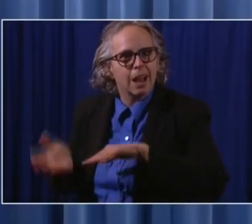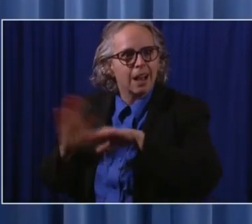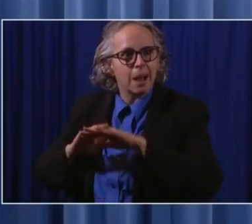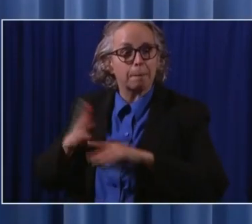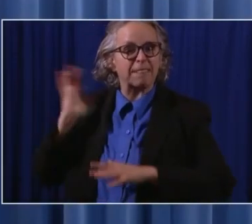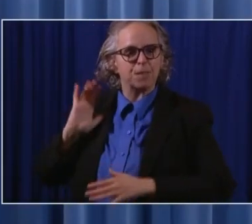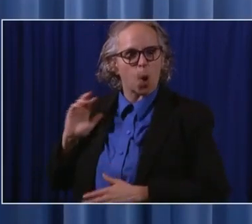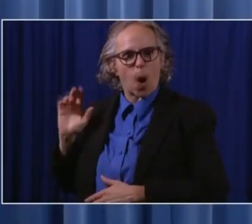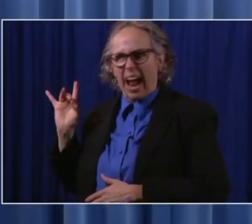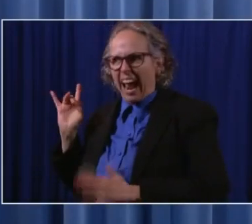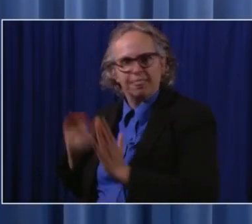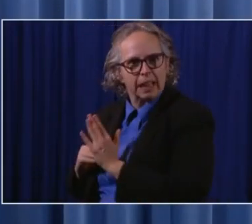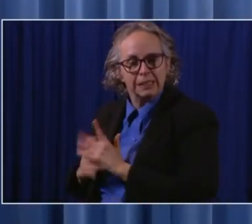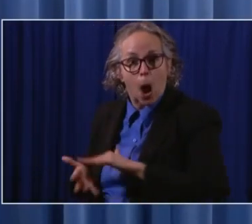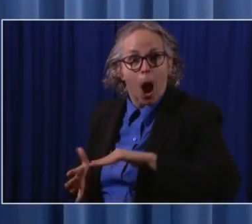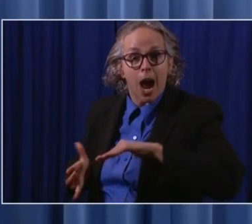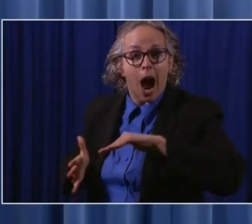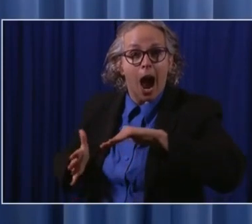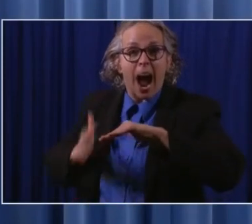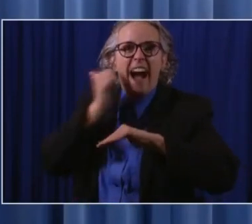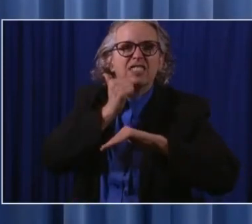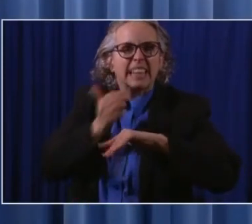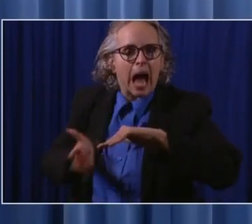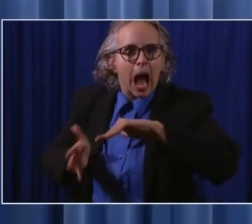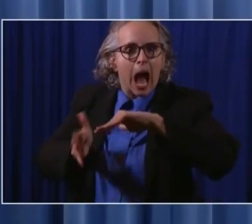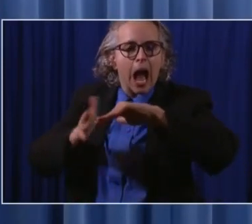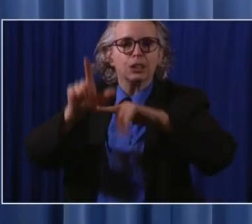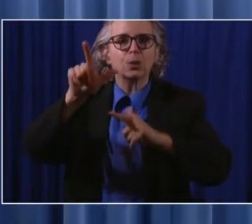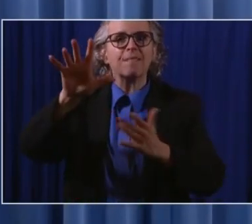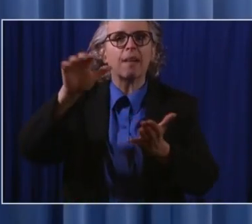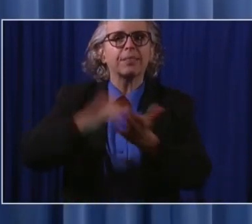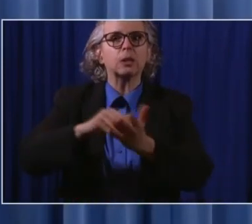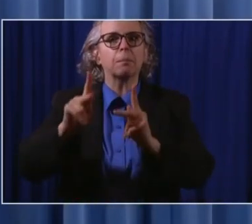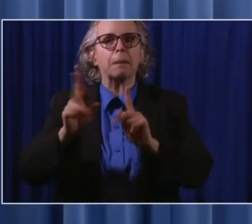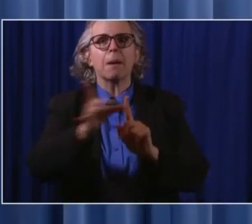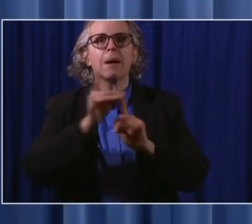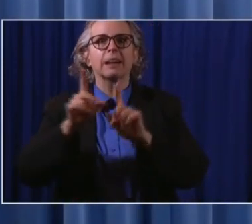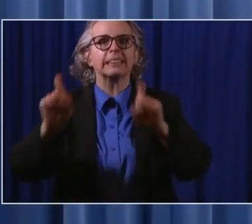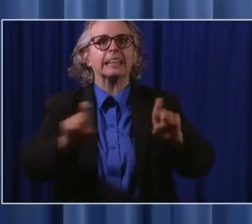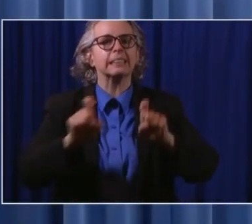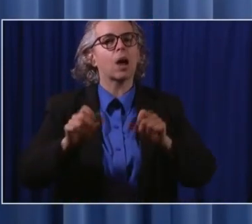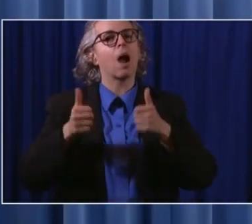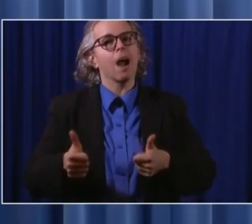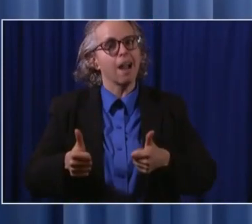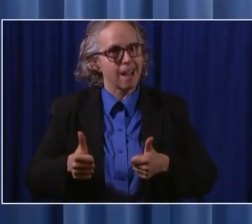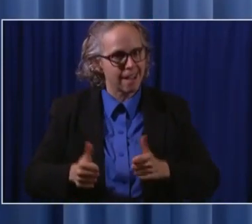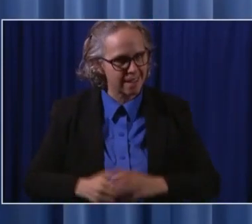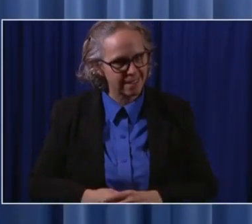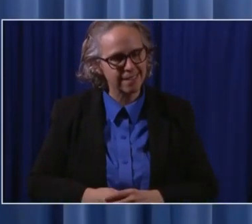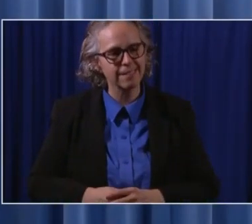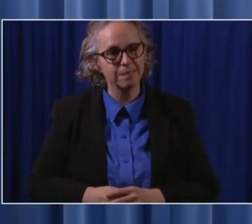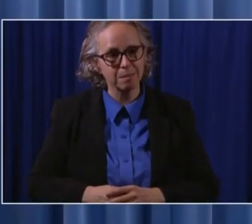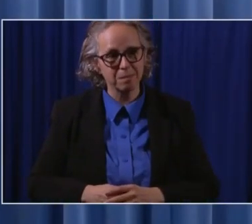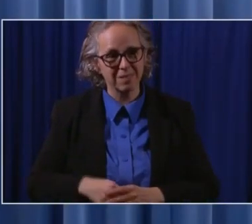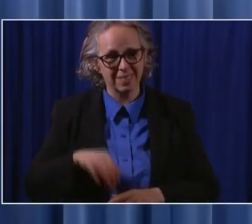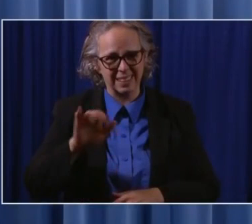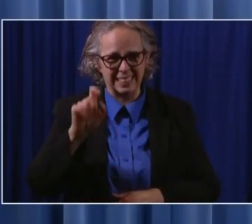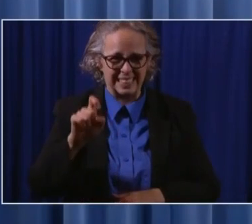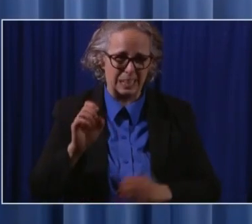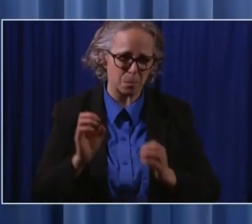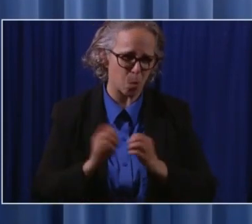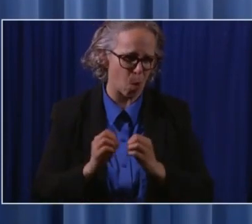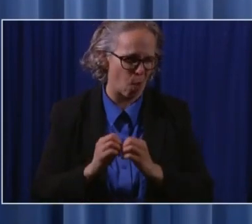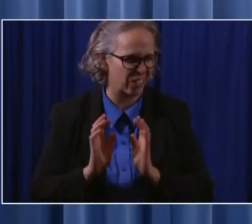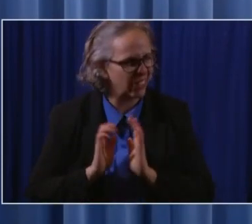then 12,000. So, you know, we've seen it go up dramatically, you know, but it needs to go up even